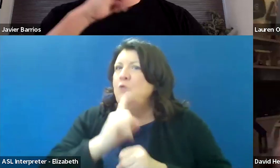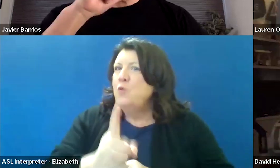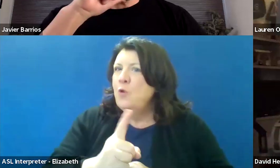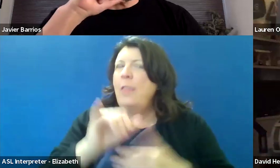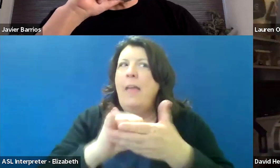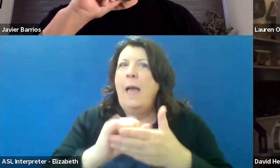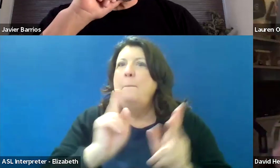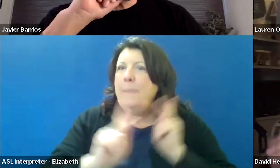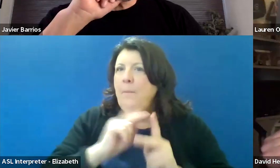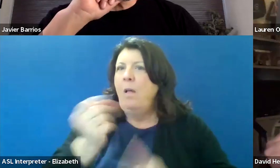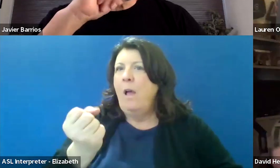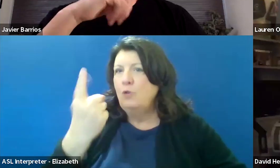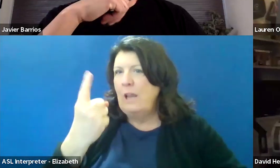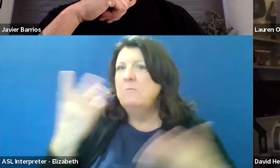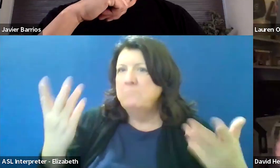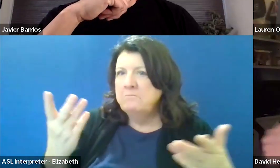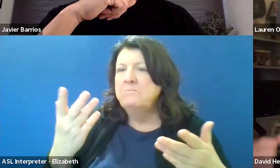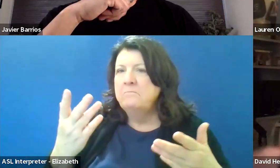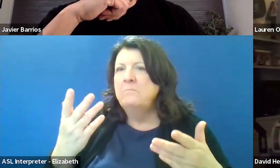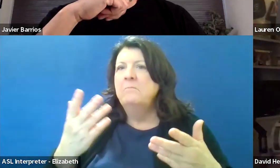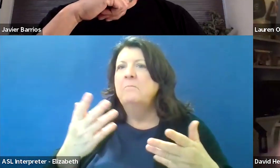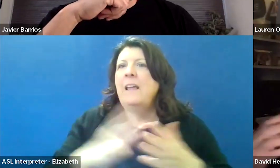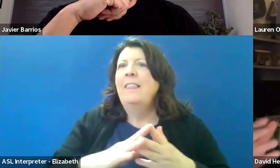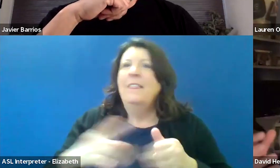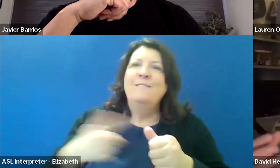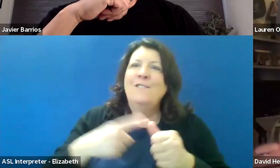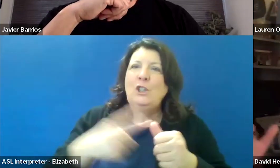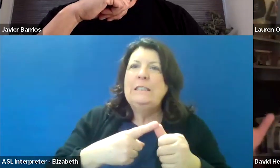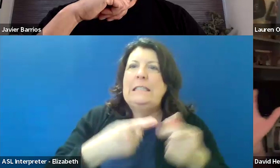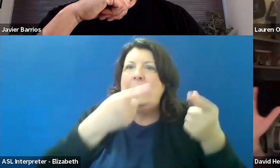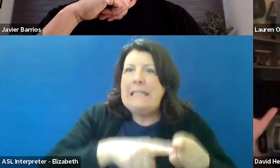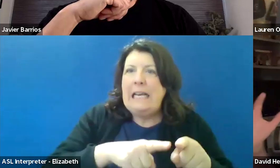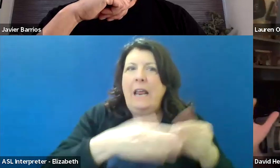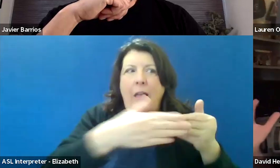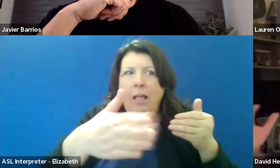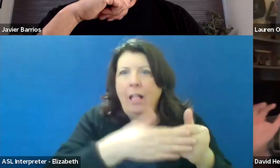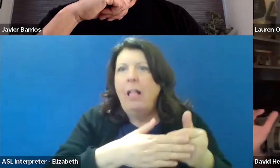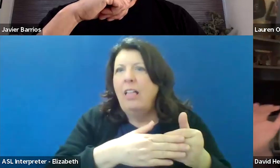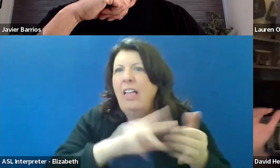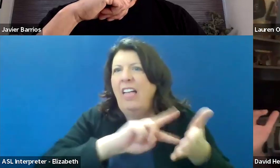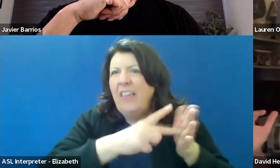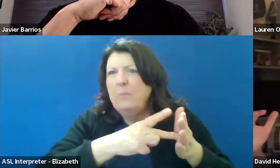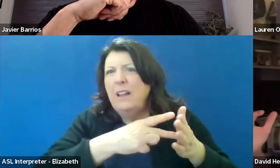that people kind of understand the inciting incident and the progressive complications and what it's going to promise. But the vast majority